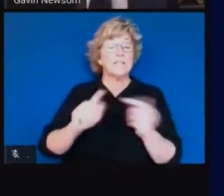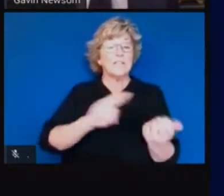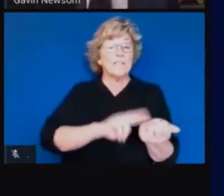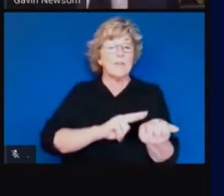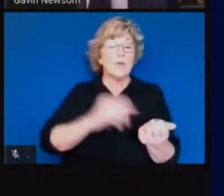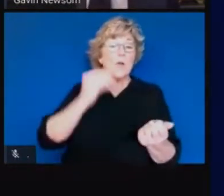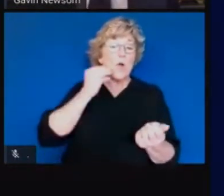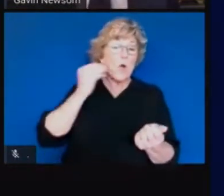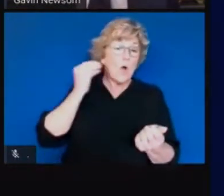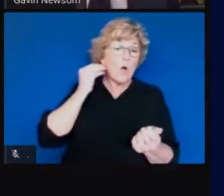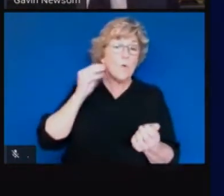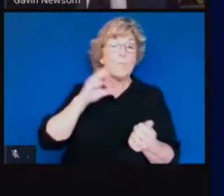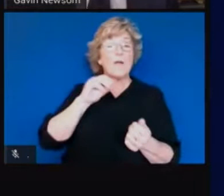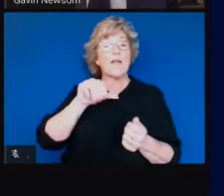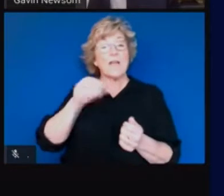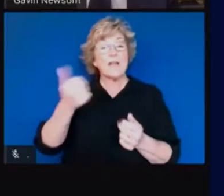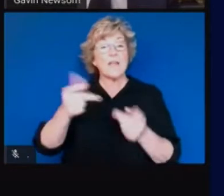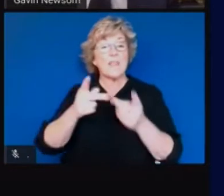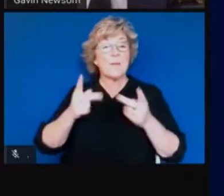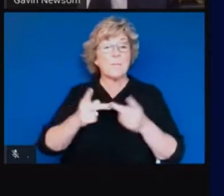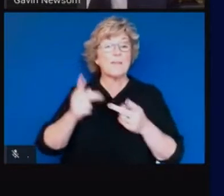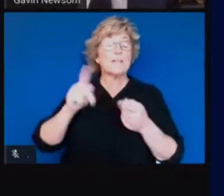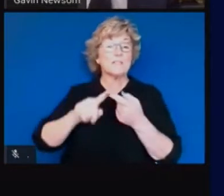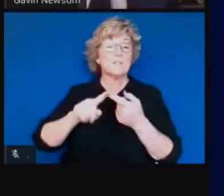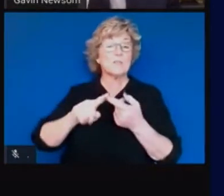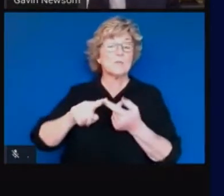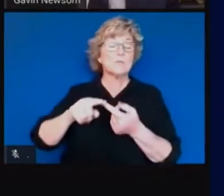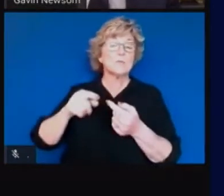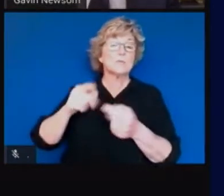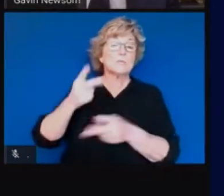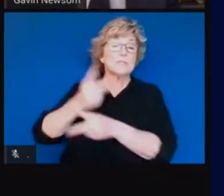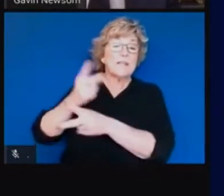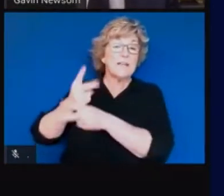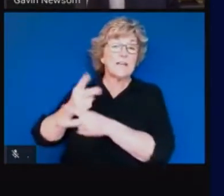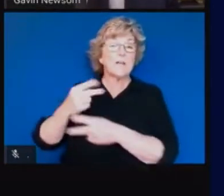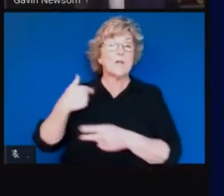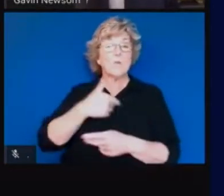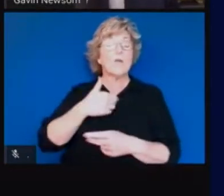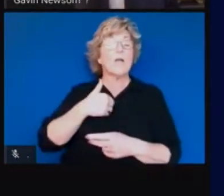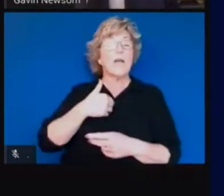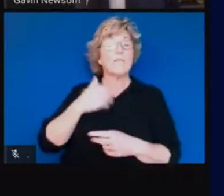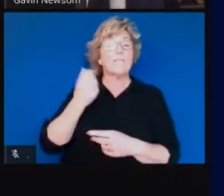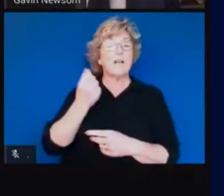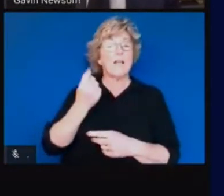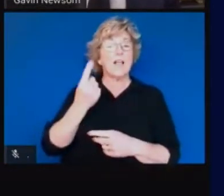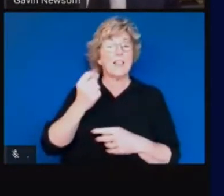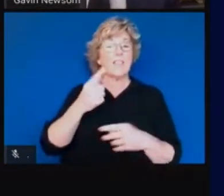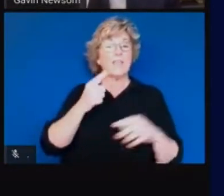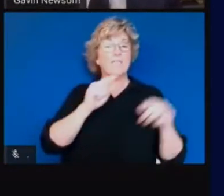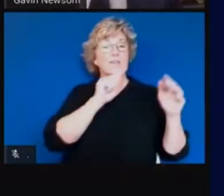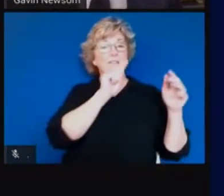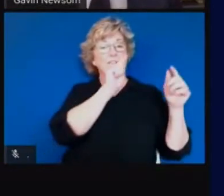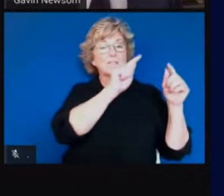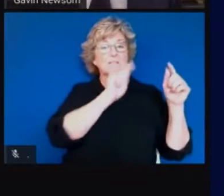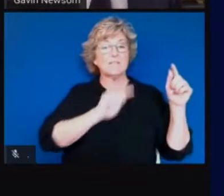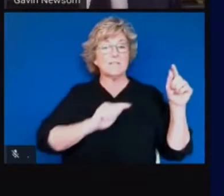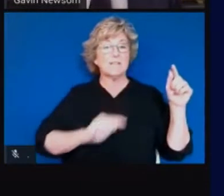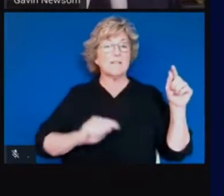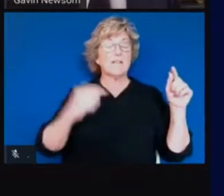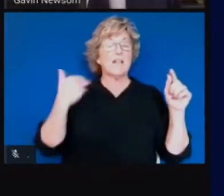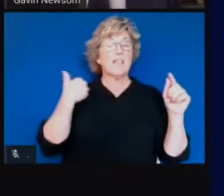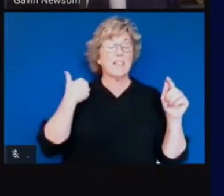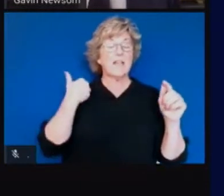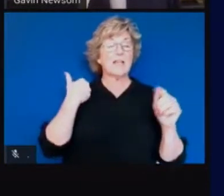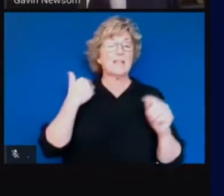sites are pre-identified. We have 11 of them all up and down the state of California. I mentioned on Friday